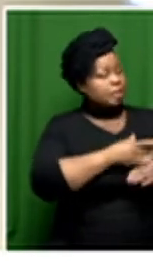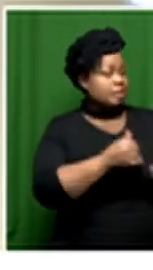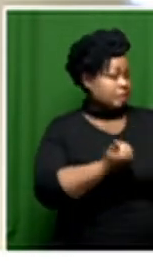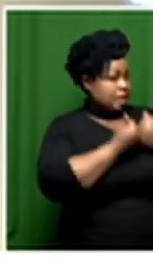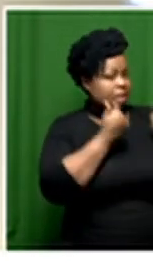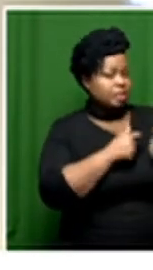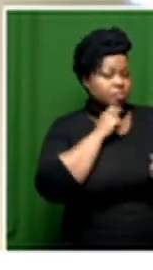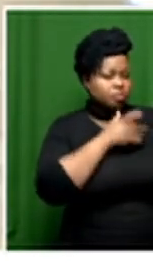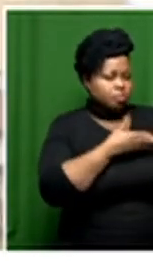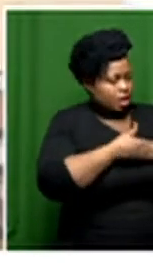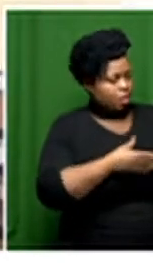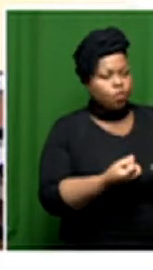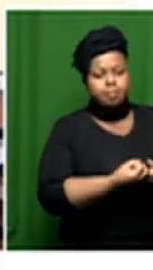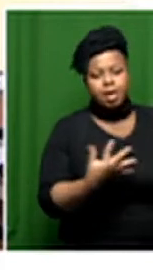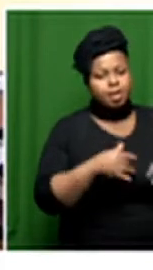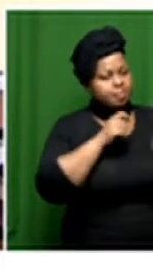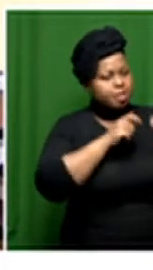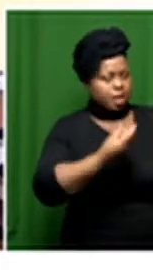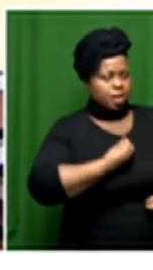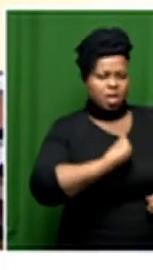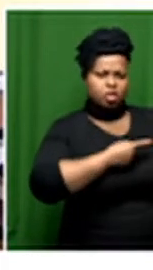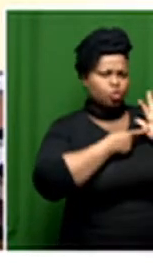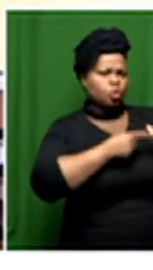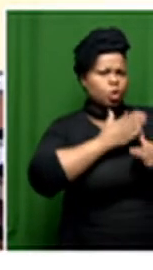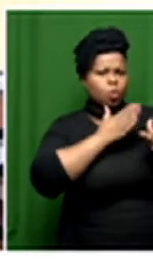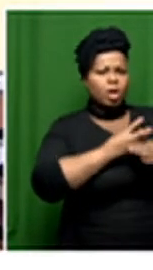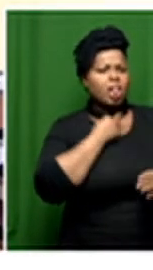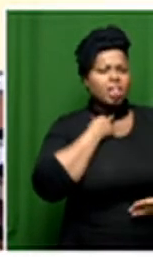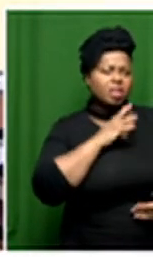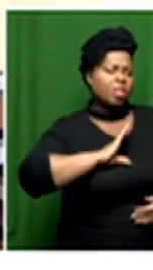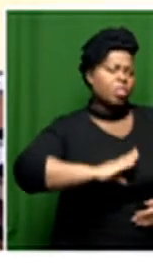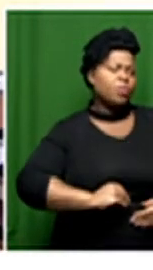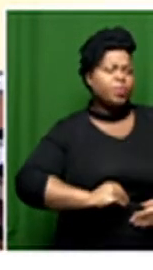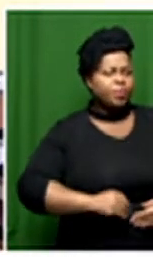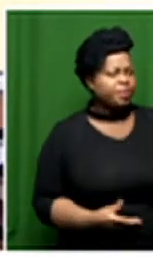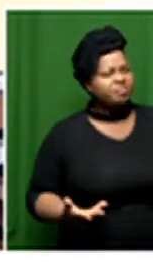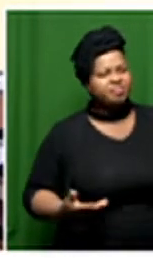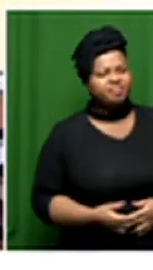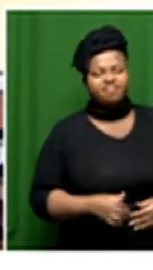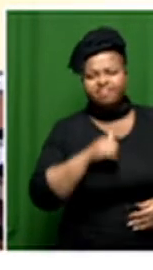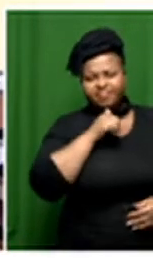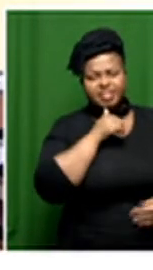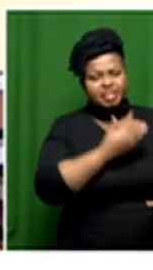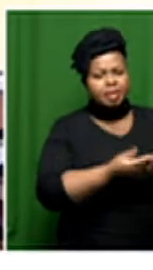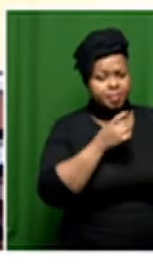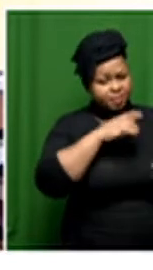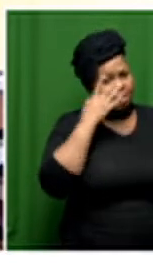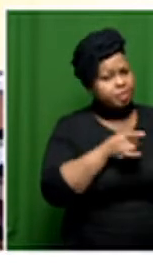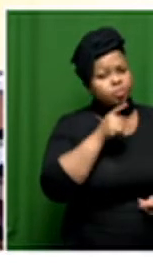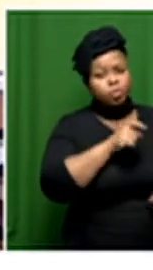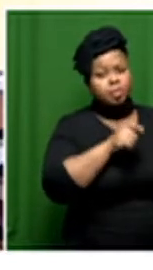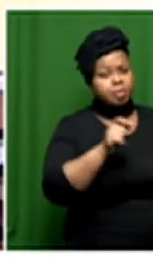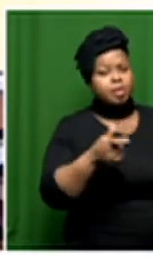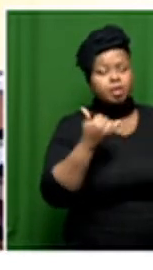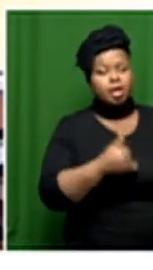and a huge stumbling block for so many young artists, and they end up falling, you know, within the cracks. So, Russell, as people